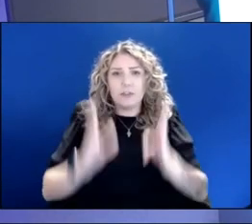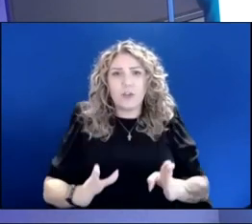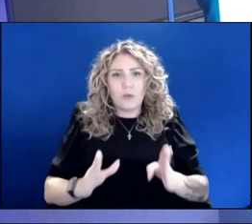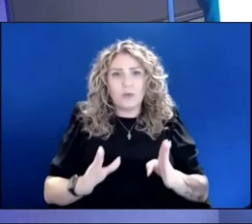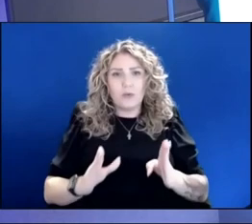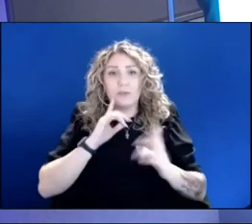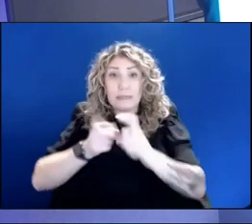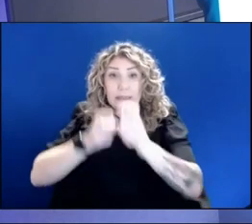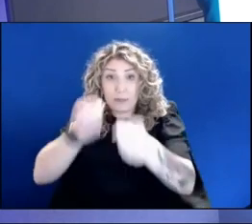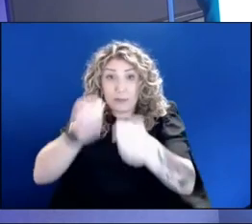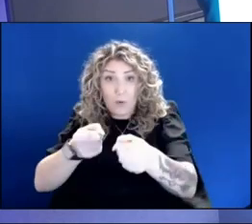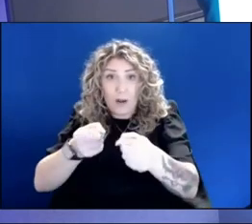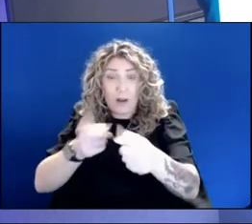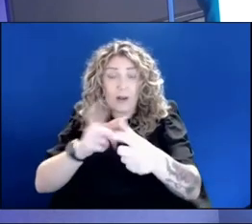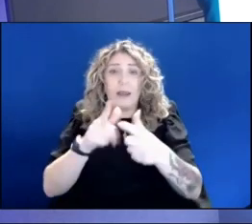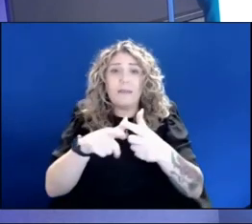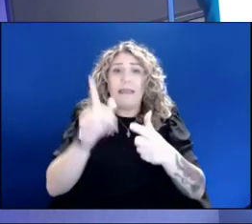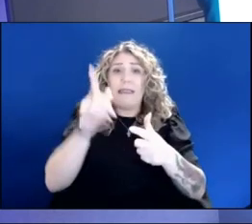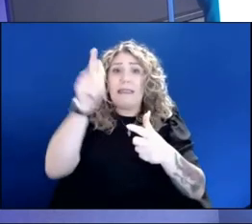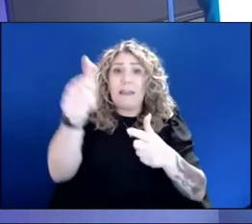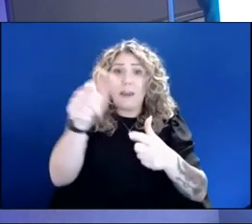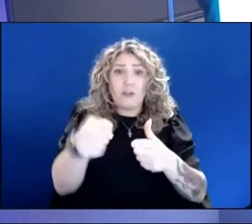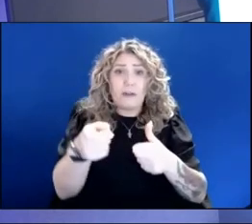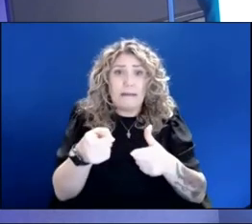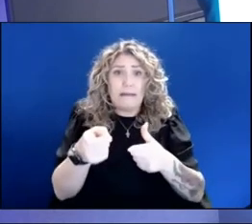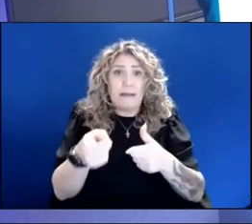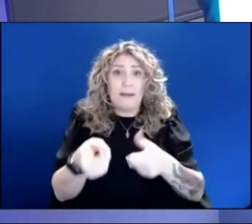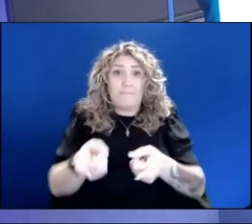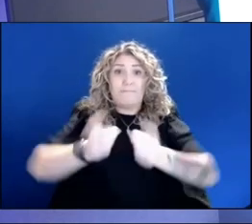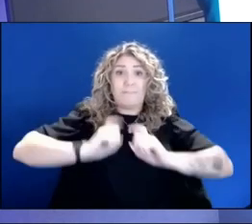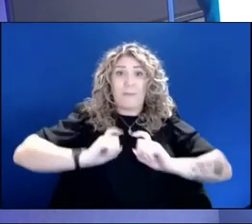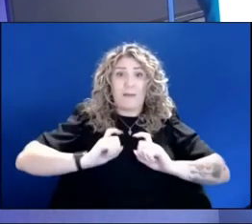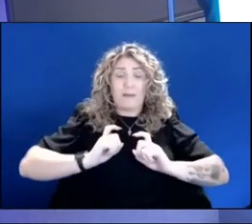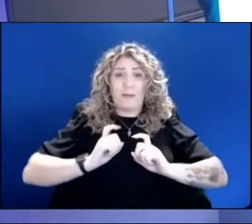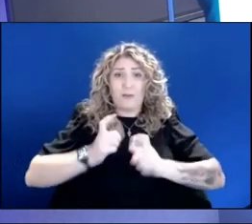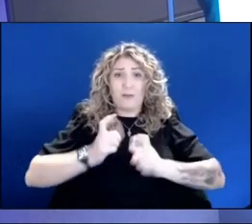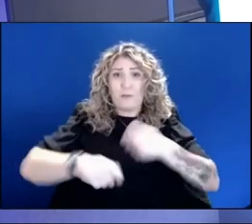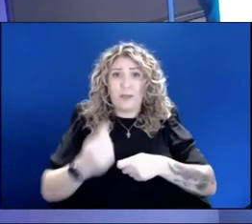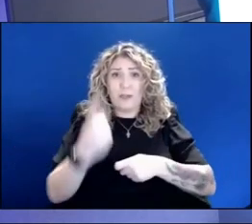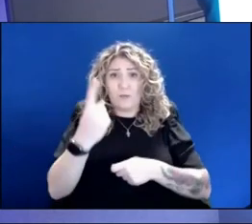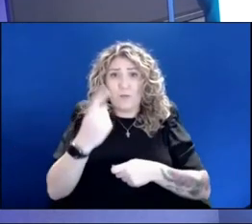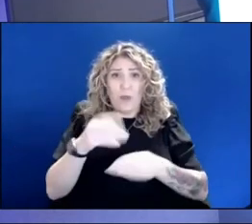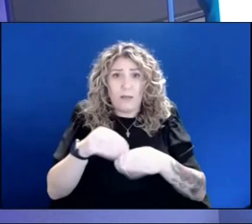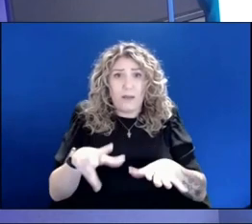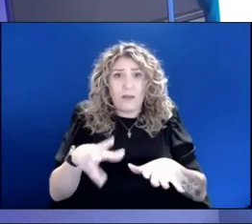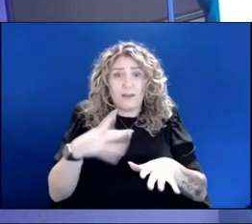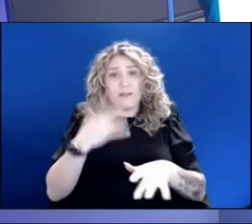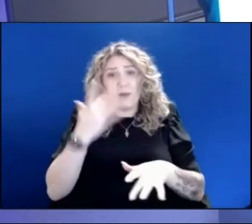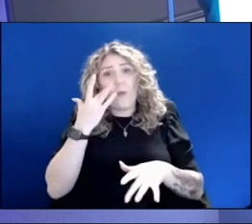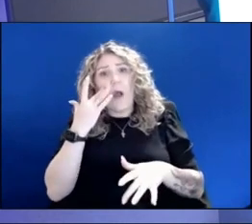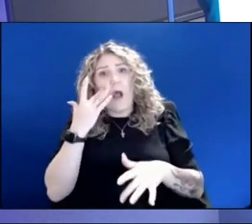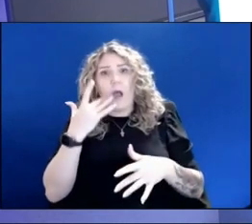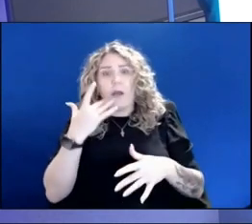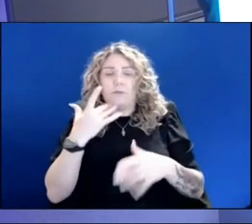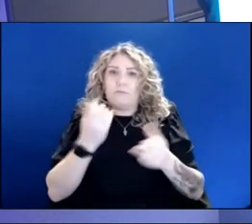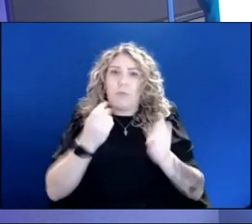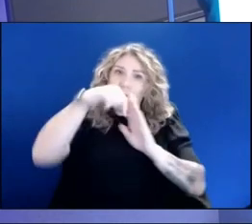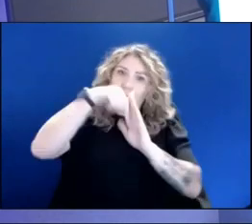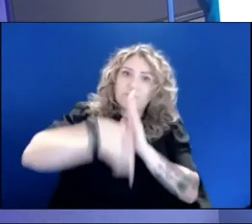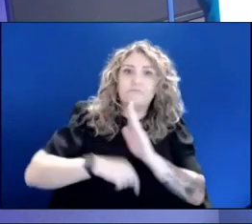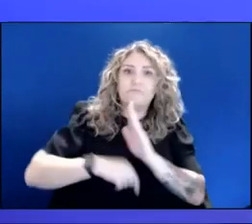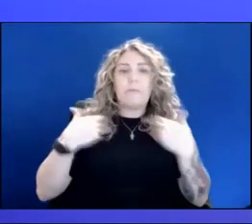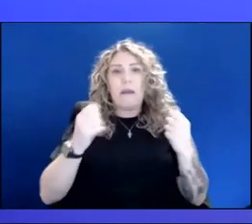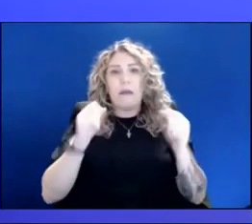transplant themselves to replace the one that they lost? That's, of course, why they go through such heavy health screenings to make sure that won't happen, but I'm sure it has.